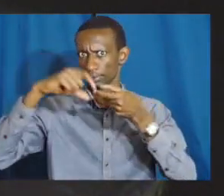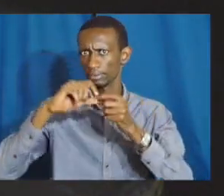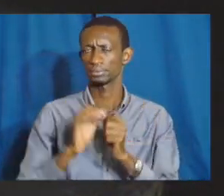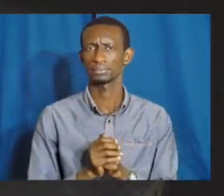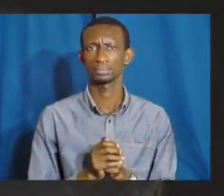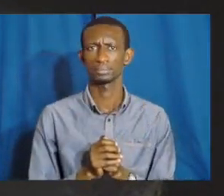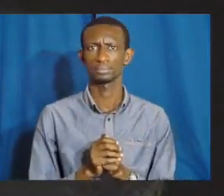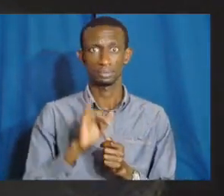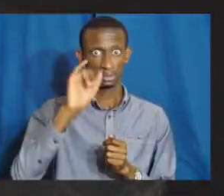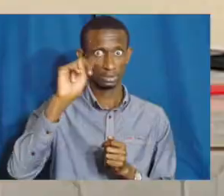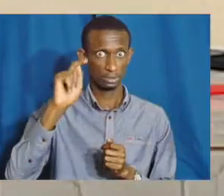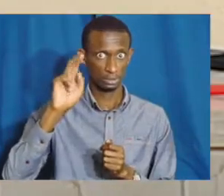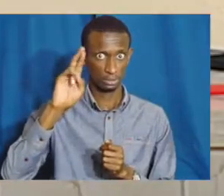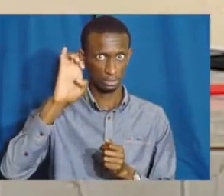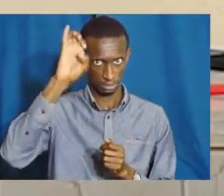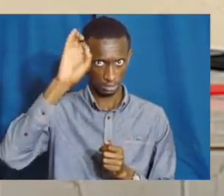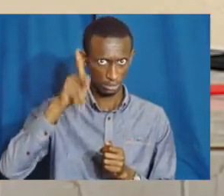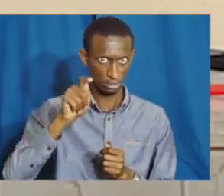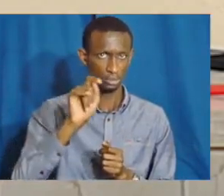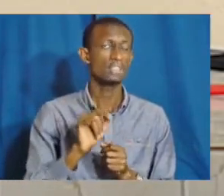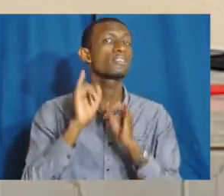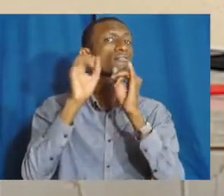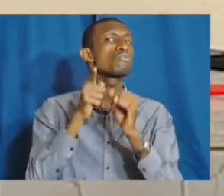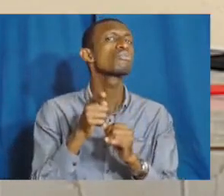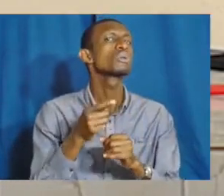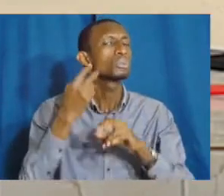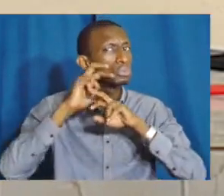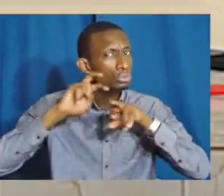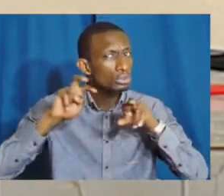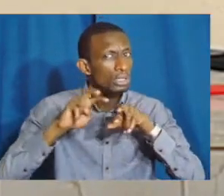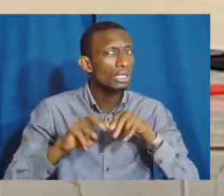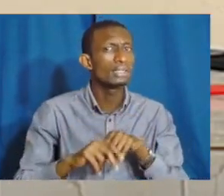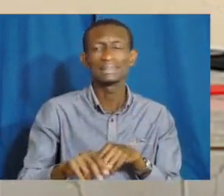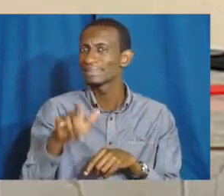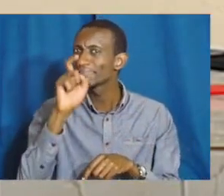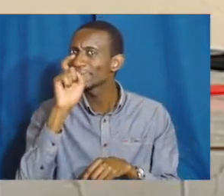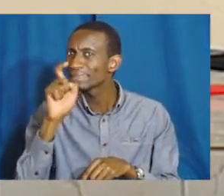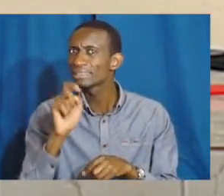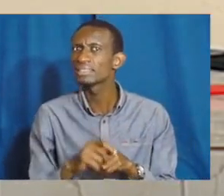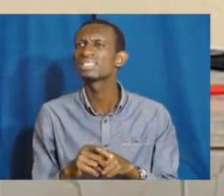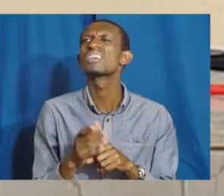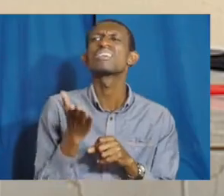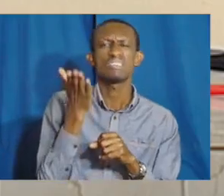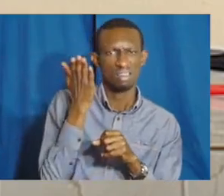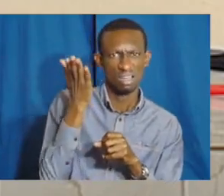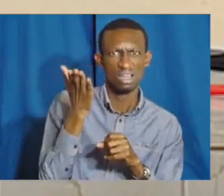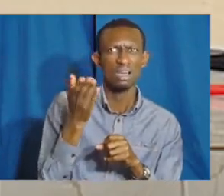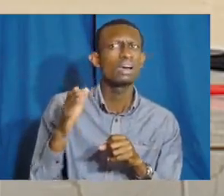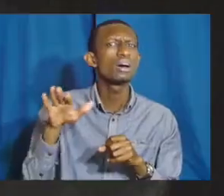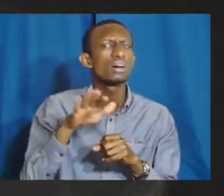x-intercept. When you are looking for x-intercept, it's where a line is